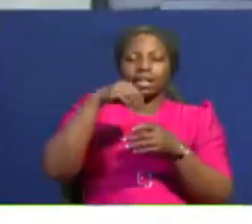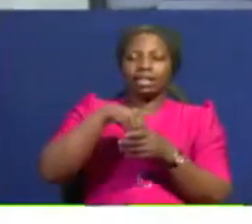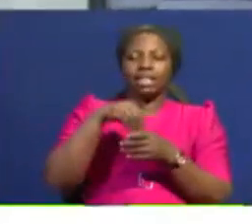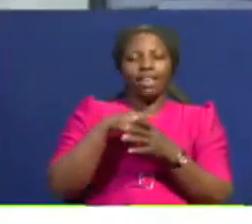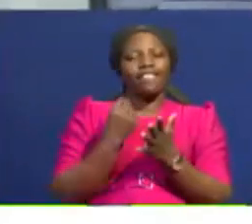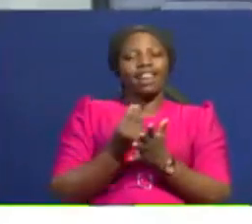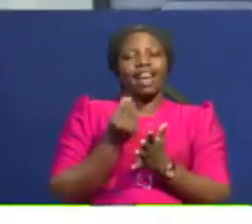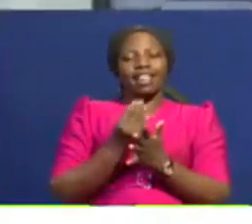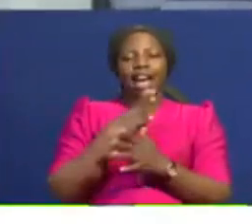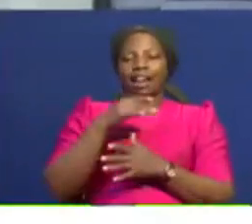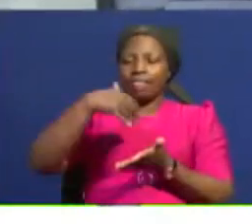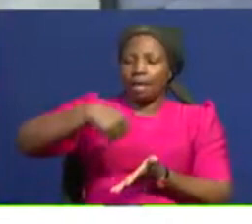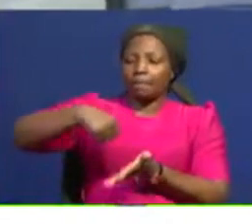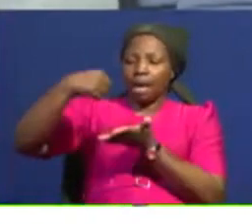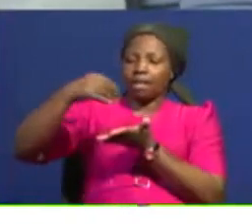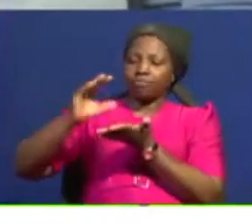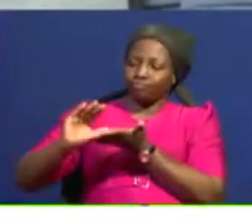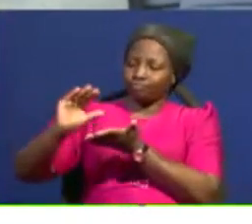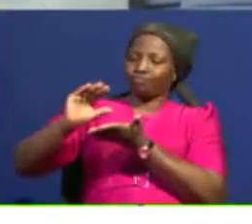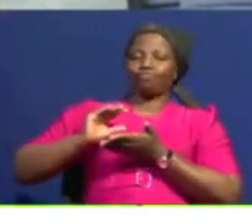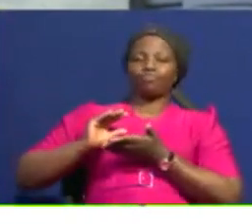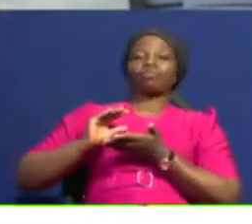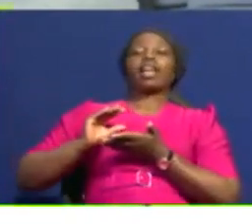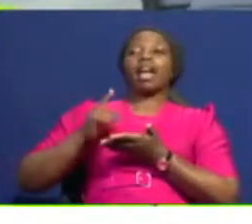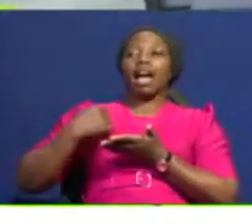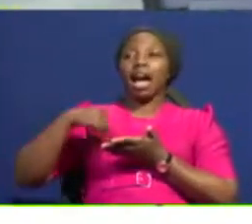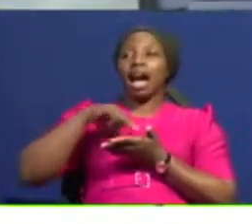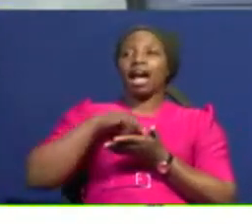the financing and the budget that is allocated to us,